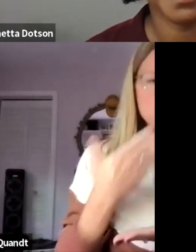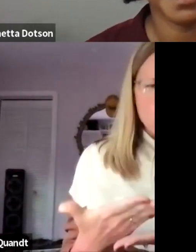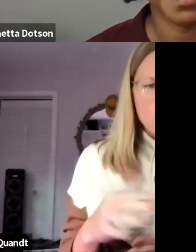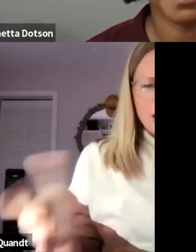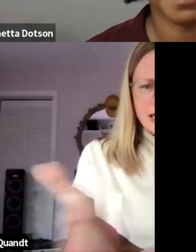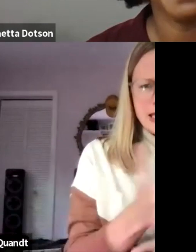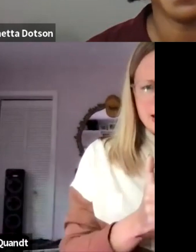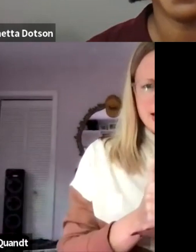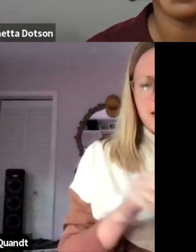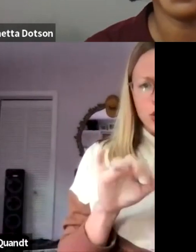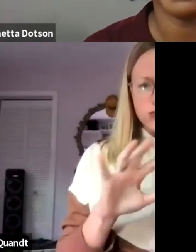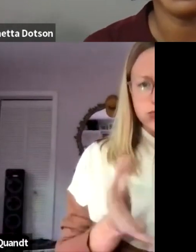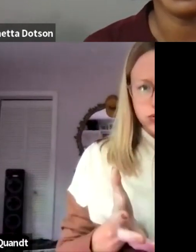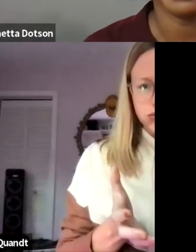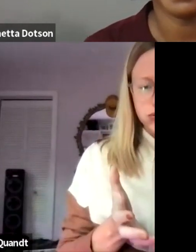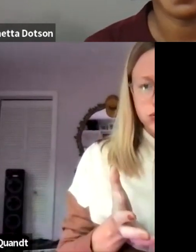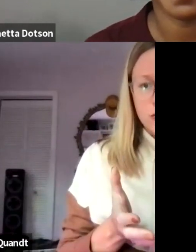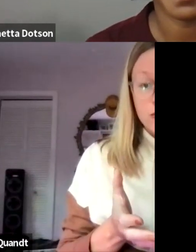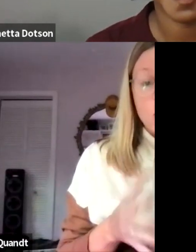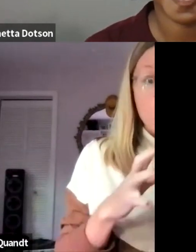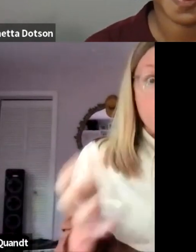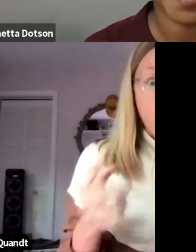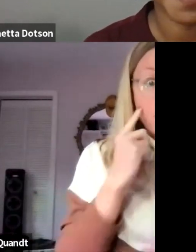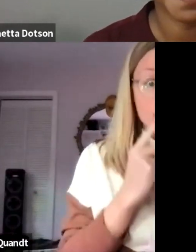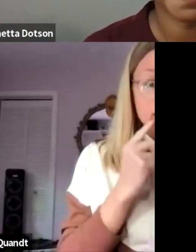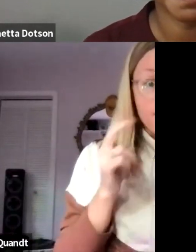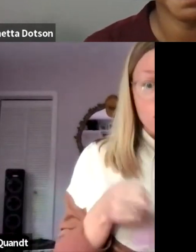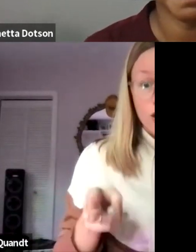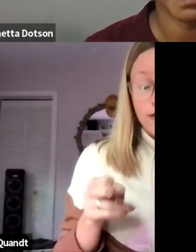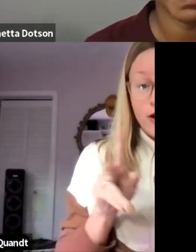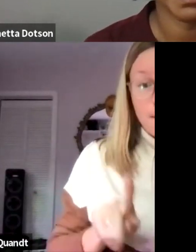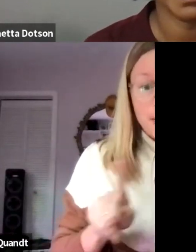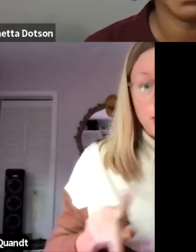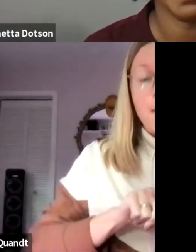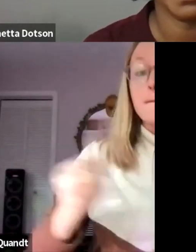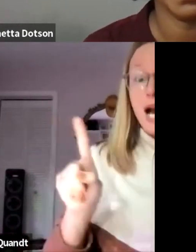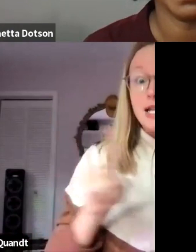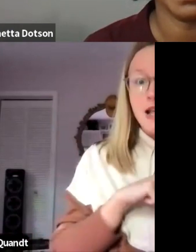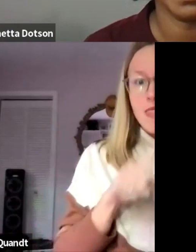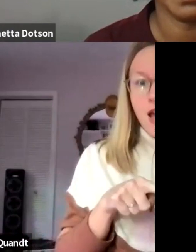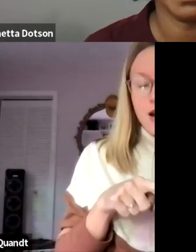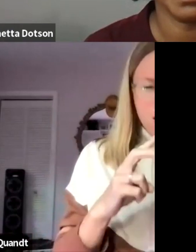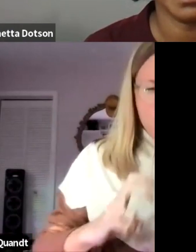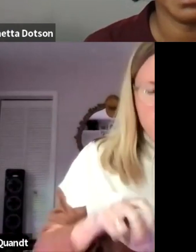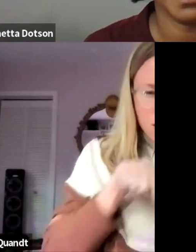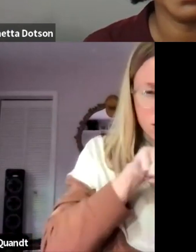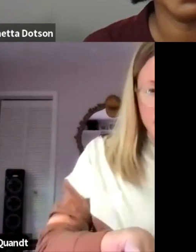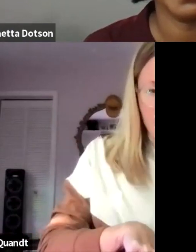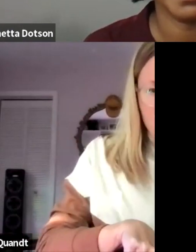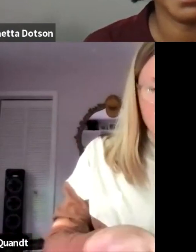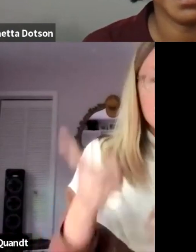We can collect information on a lot of deaf and hard of hearing people, but then when you analyze